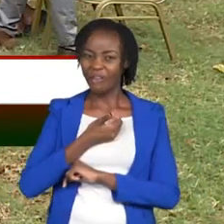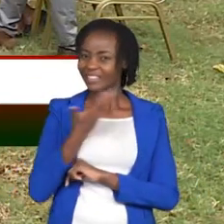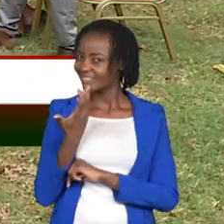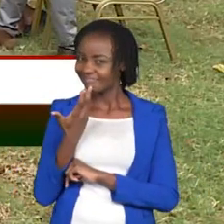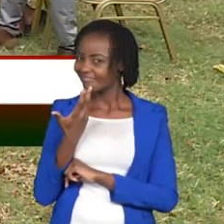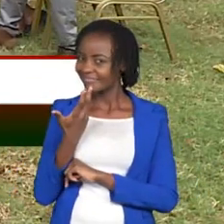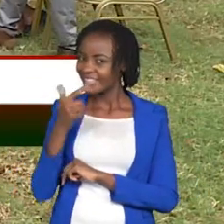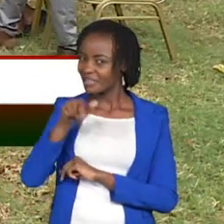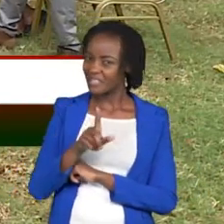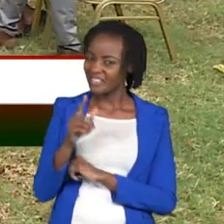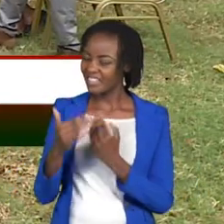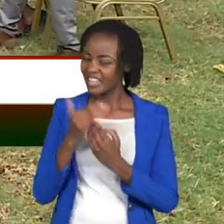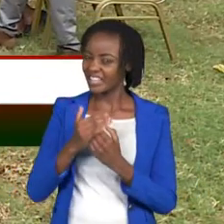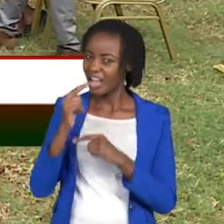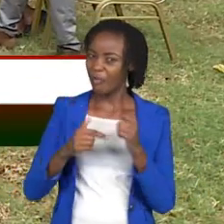of independence?